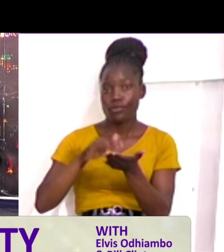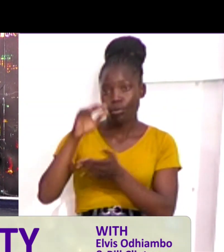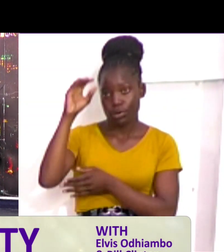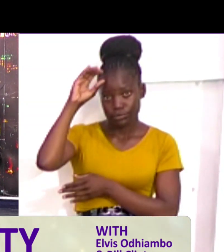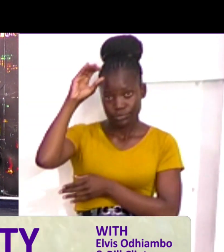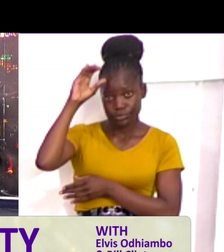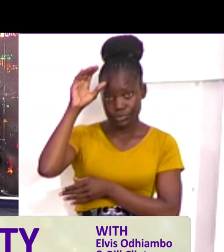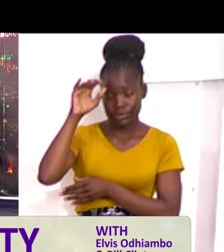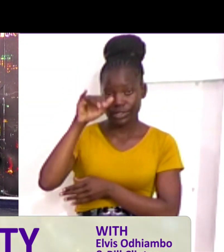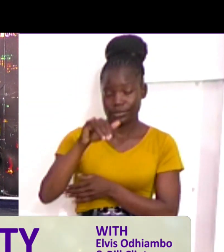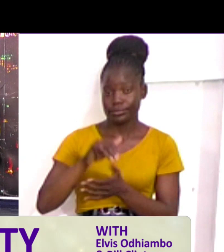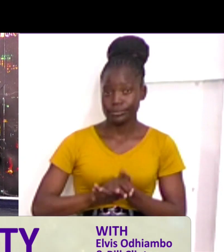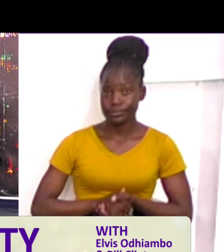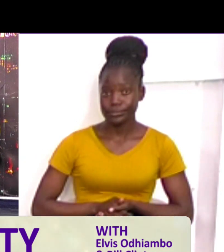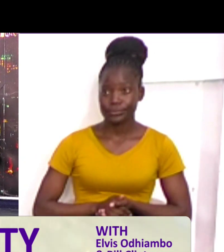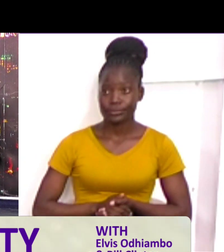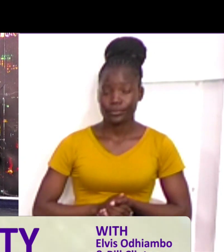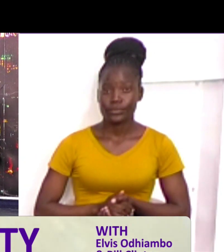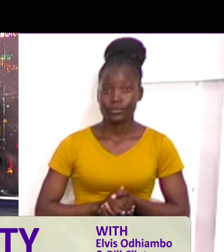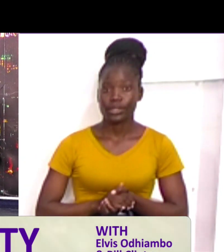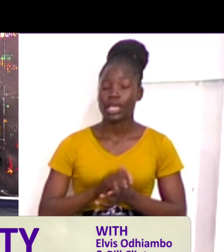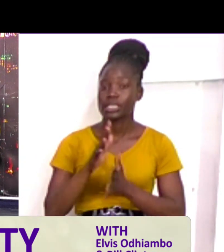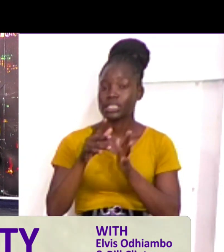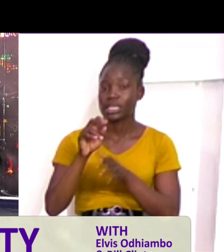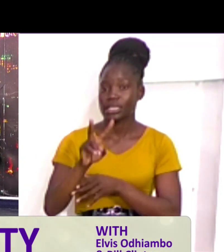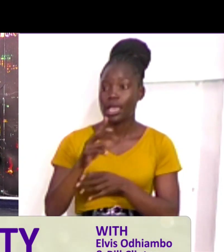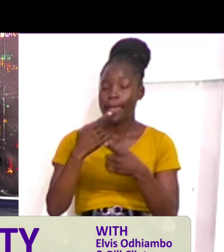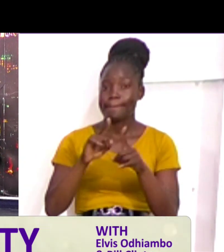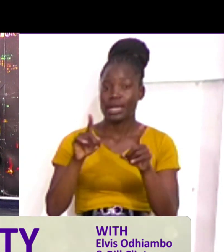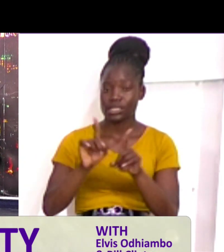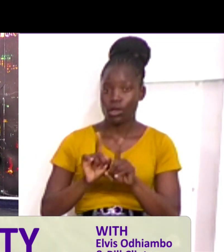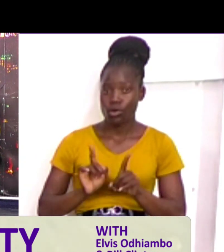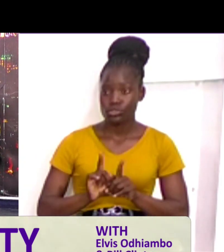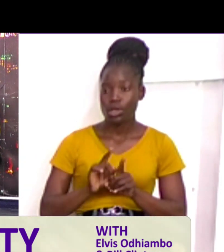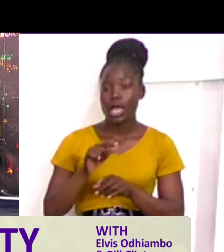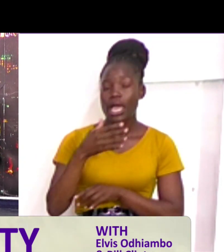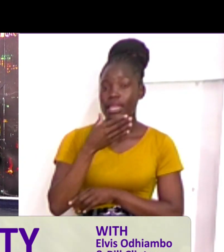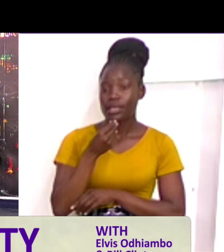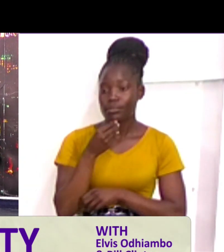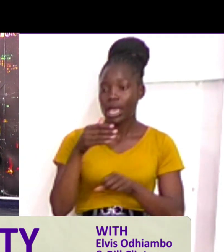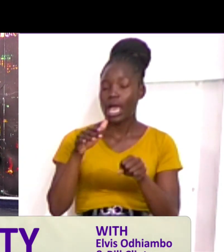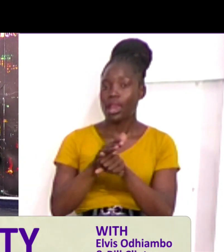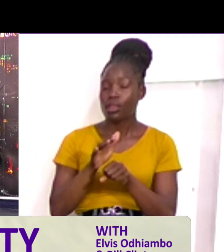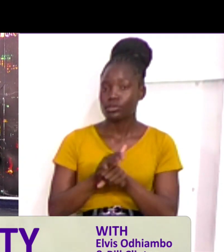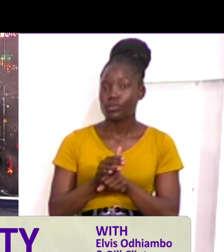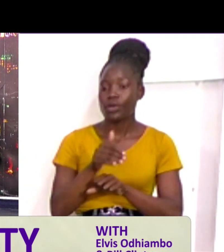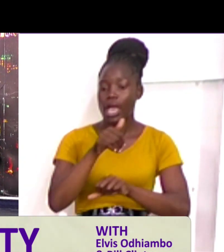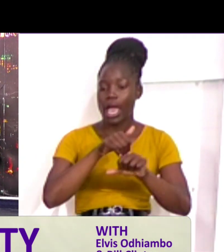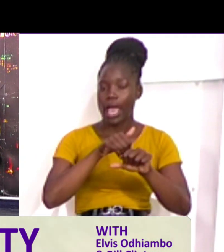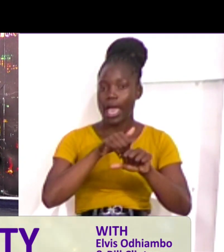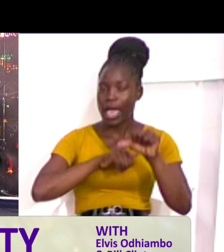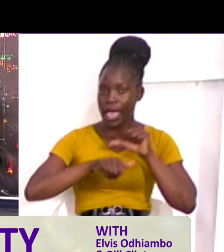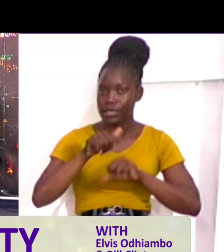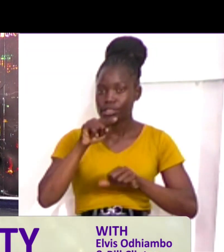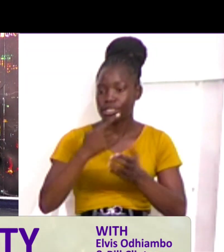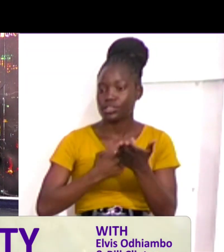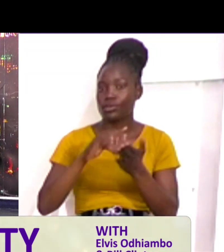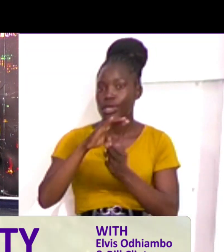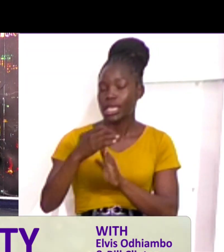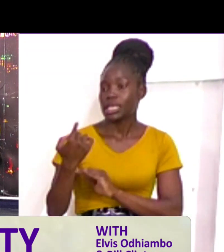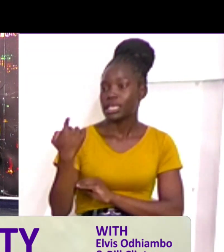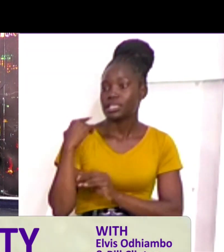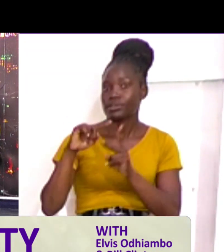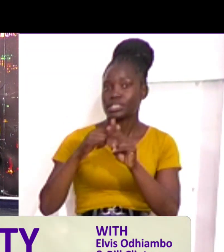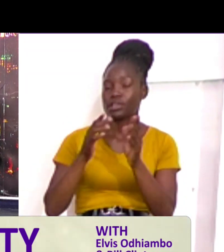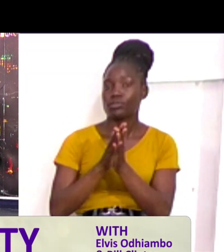content. That is as far as Science TV content is concerned. But then again, gentlemen, a lot of action this weekend. Of course, yesterday we started off